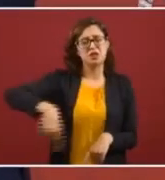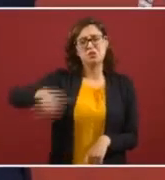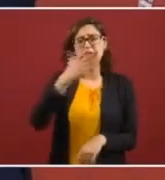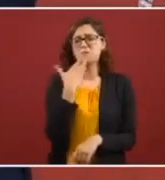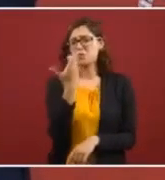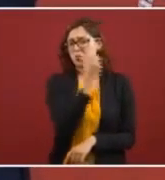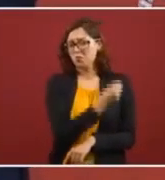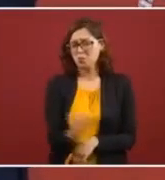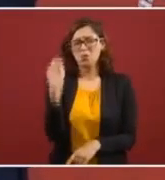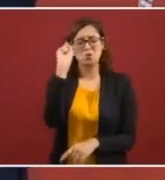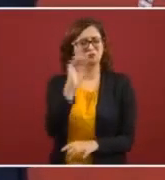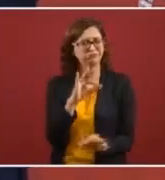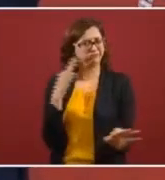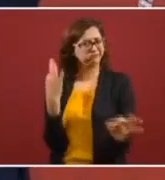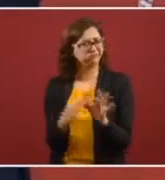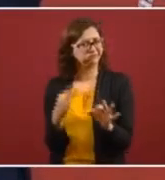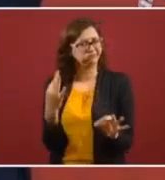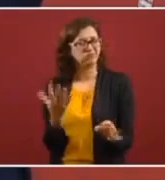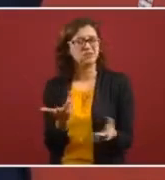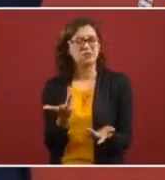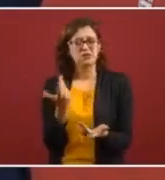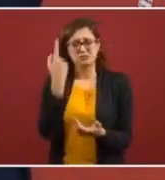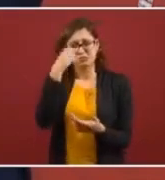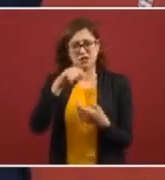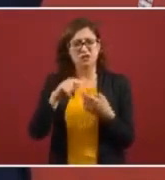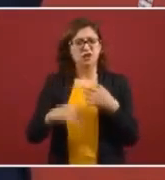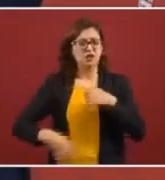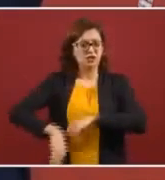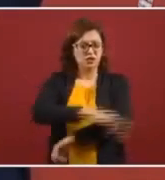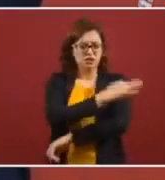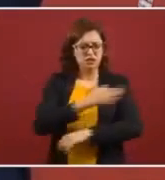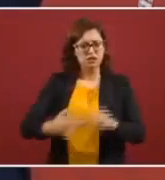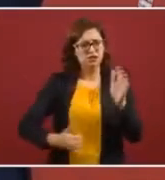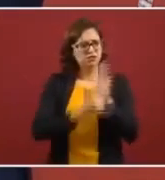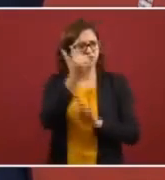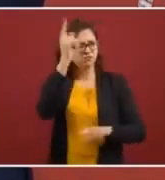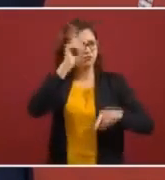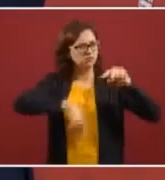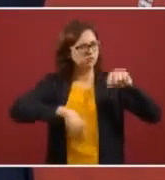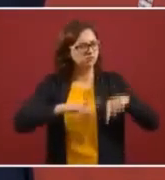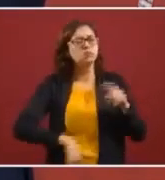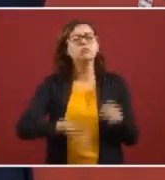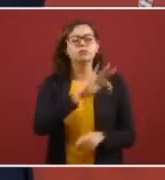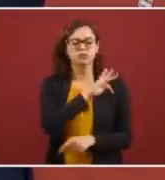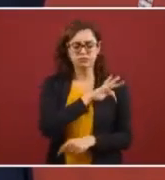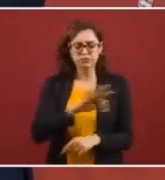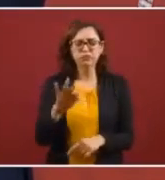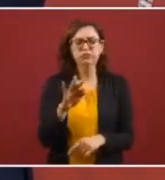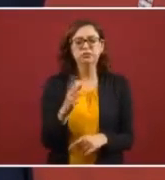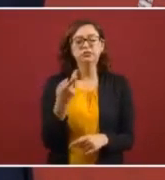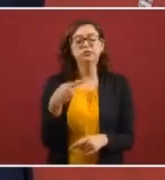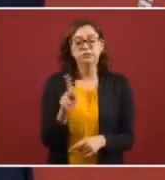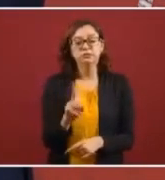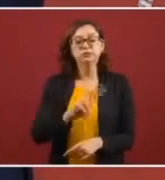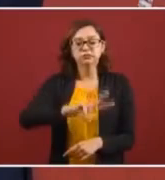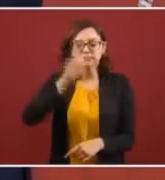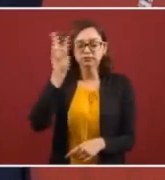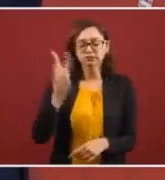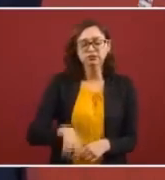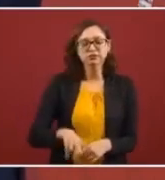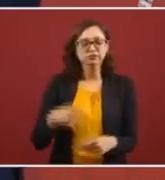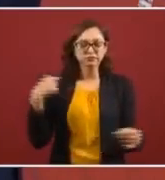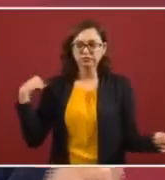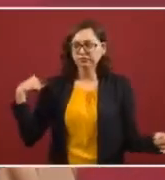Because they've shown their efficiency when it comes to getting civil jobs done. Fue una indolencia que no se